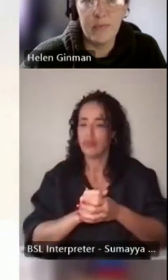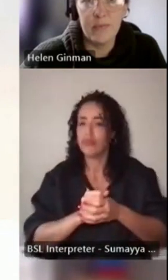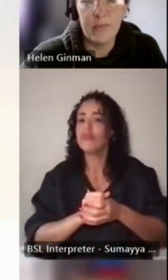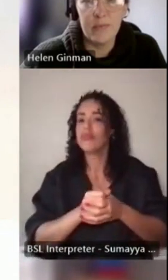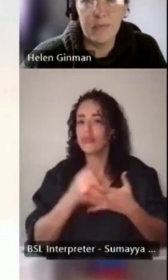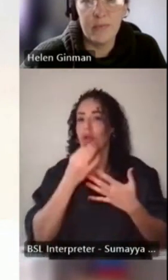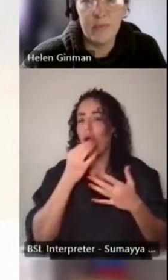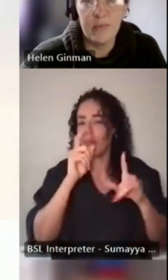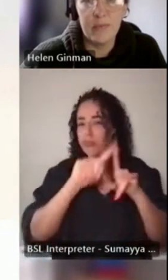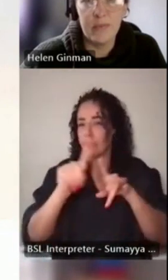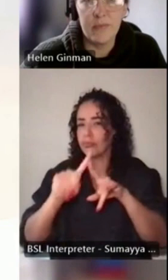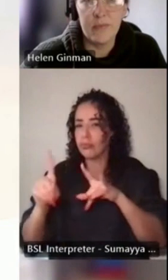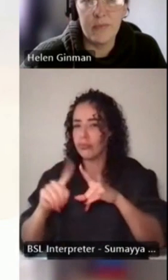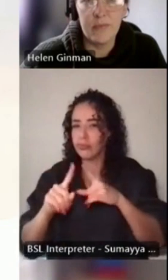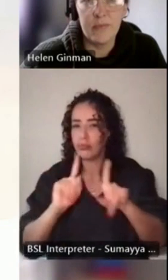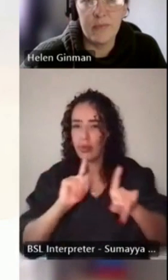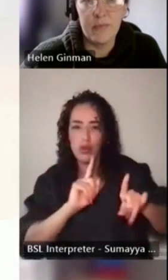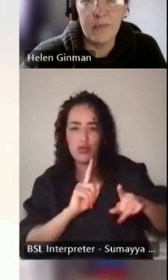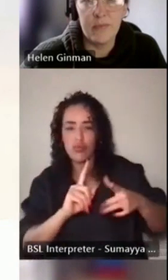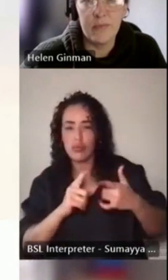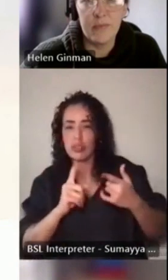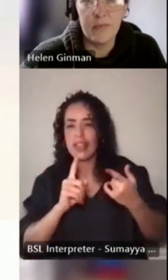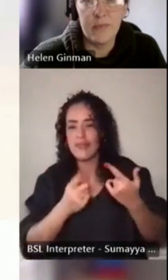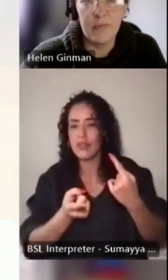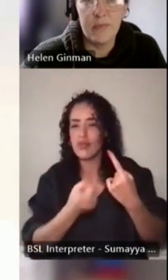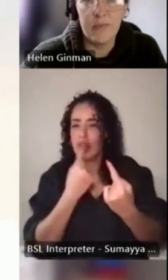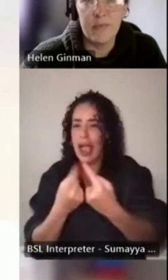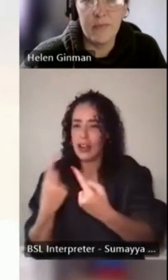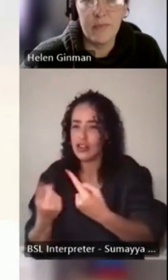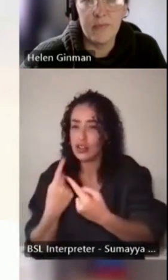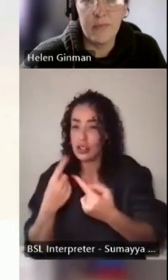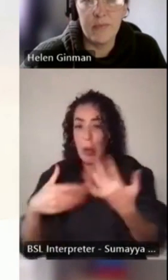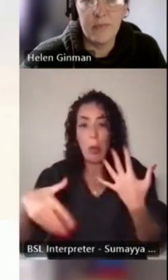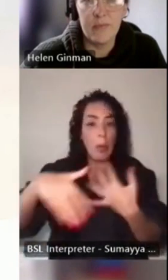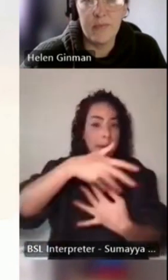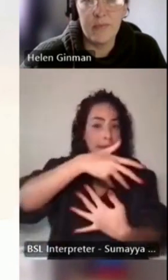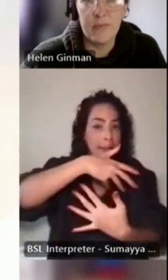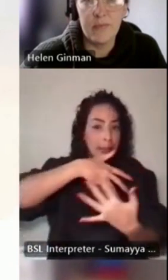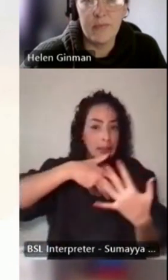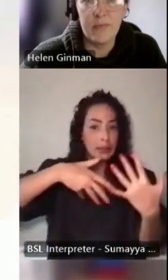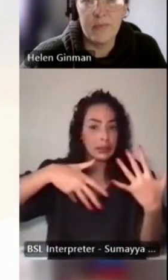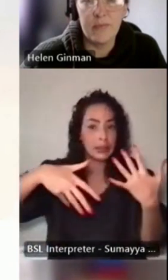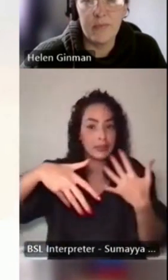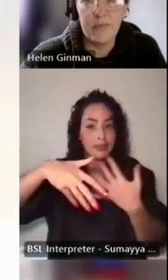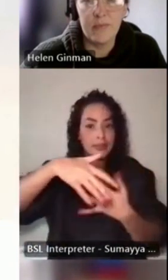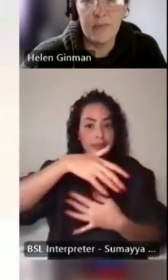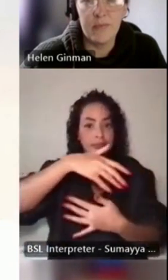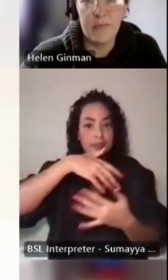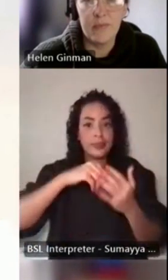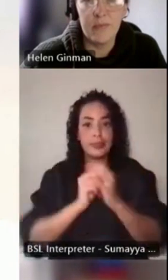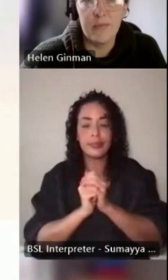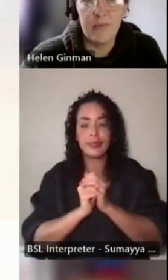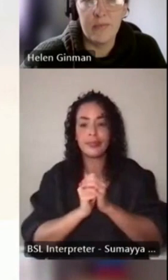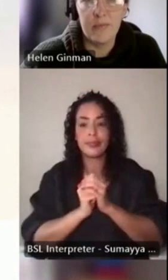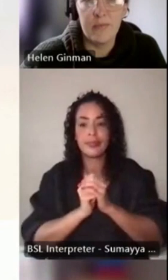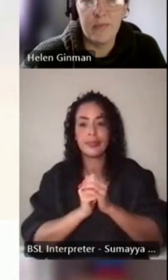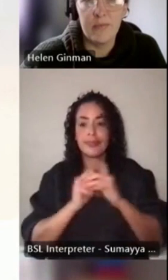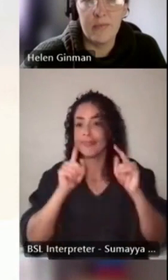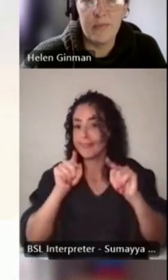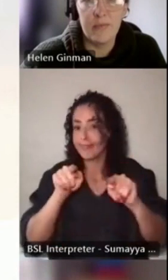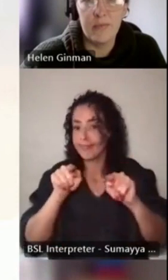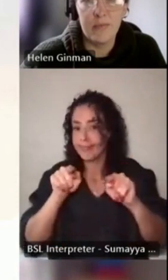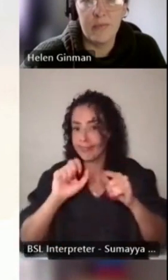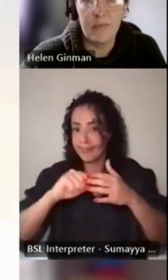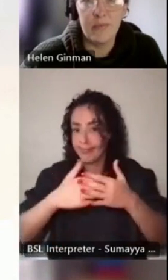different reactions, mixed reactions. Okay. Yeah, so this was developed